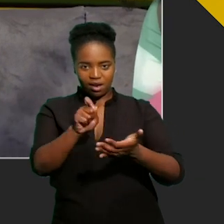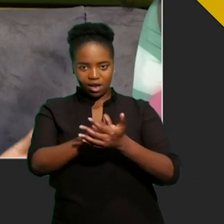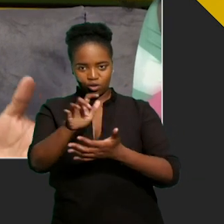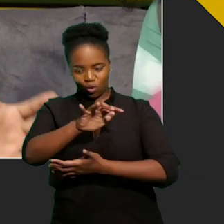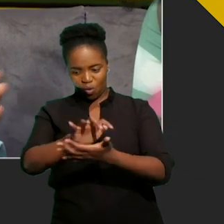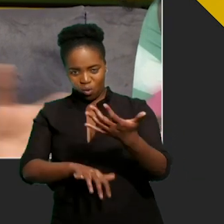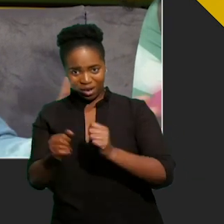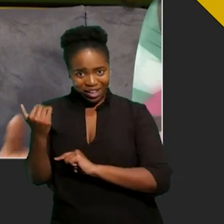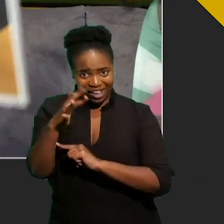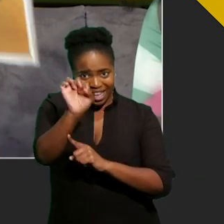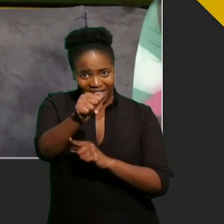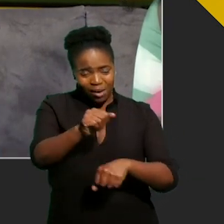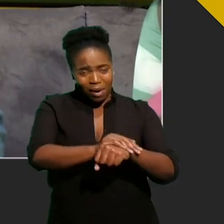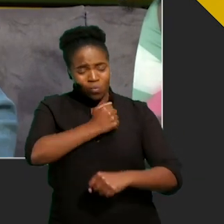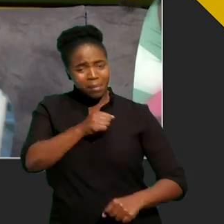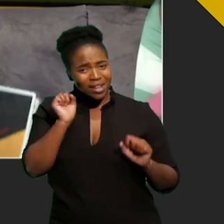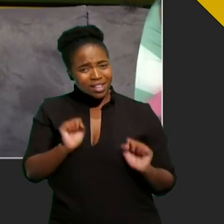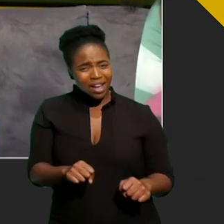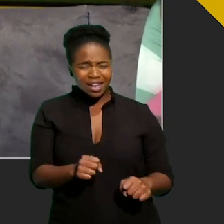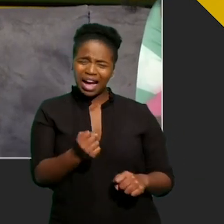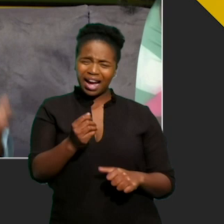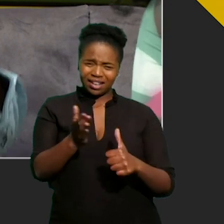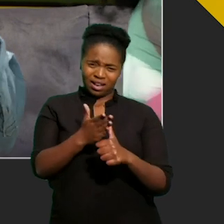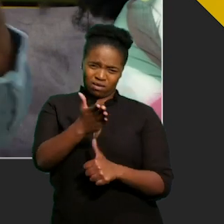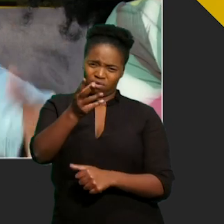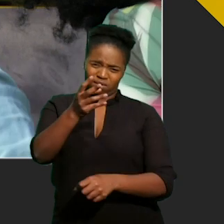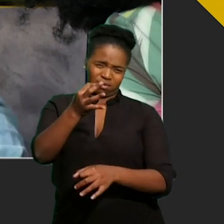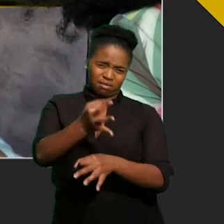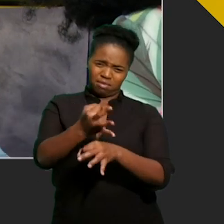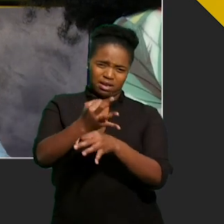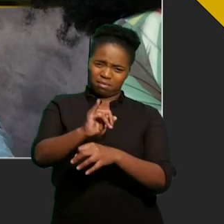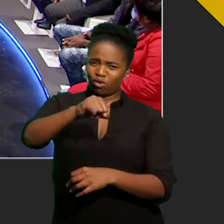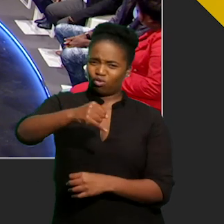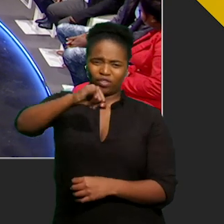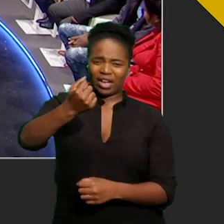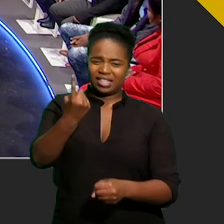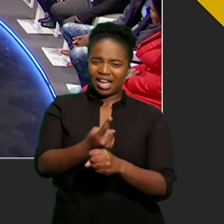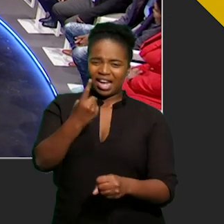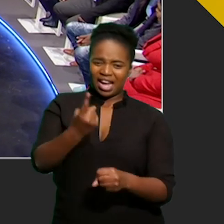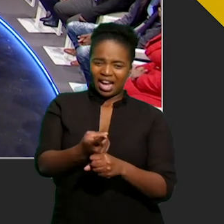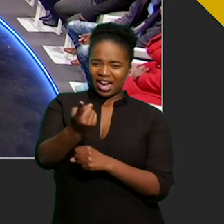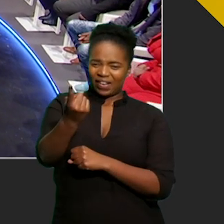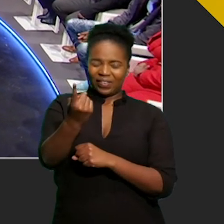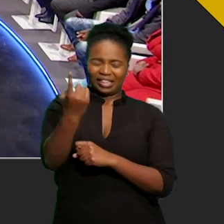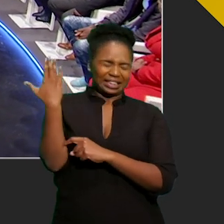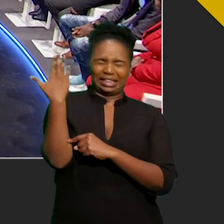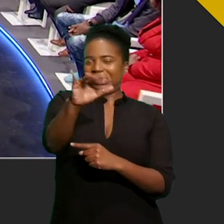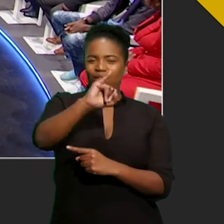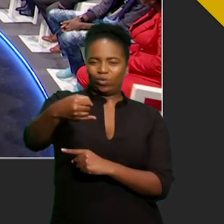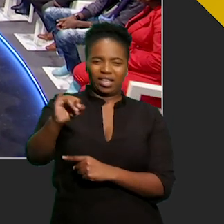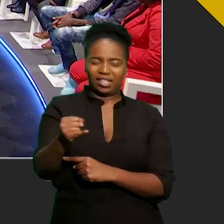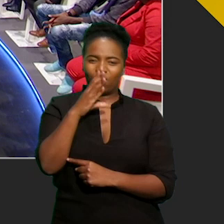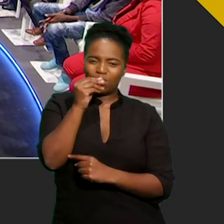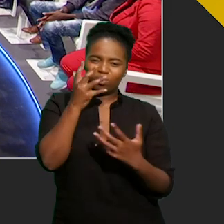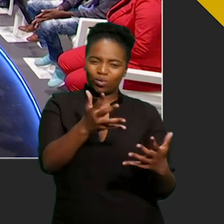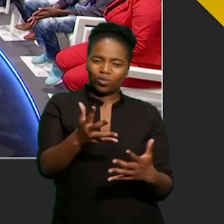what point do we draw the line? So, because I mean, you politically have been always caught in these headlines, day, left, right. But